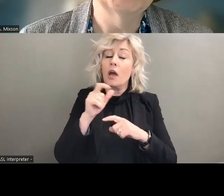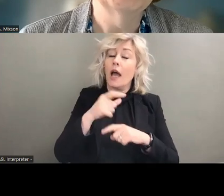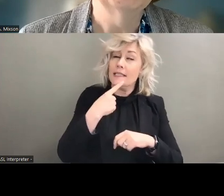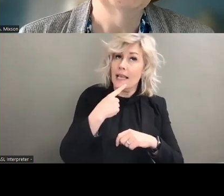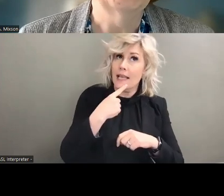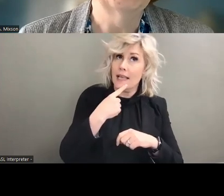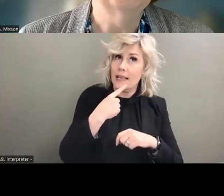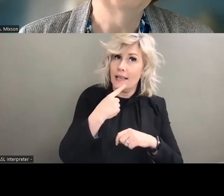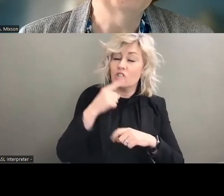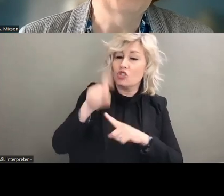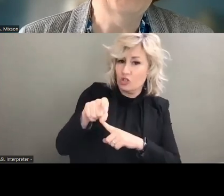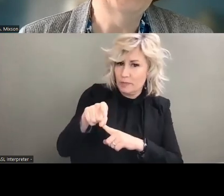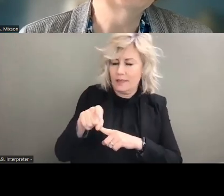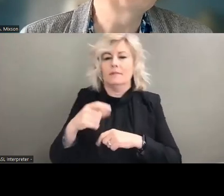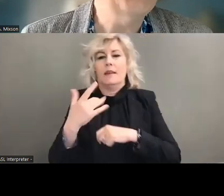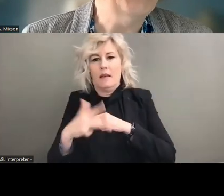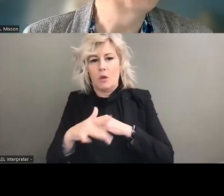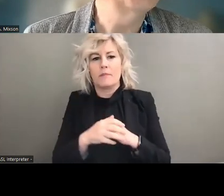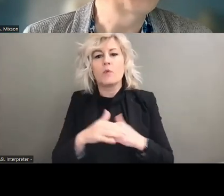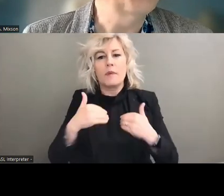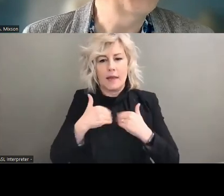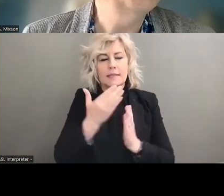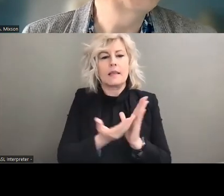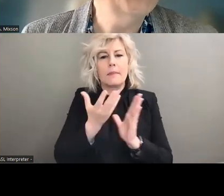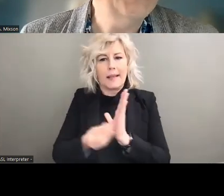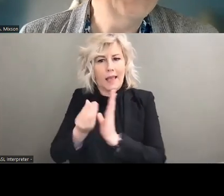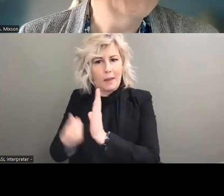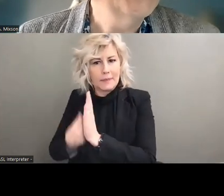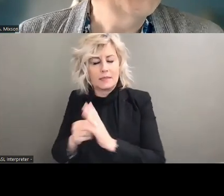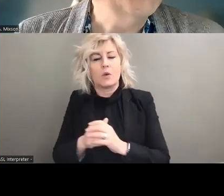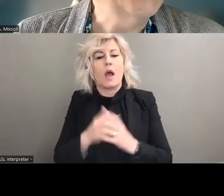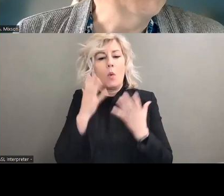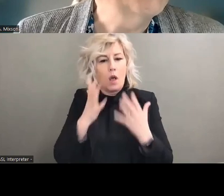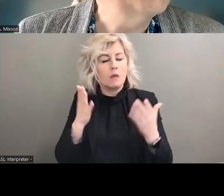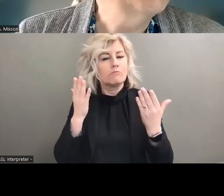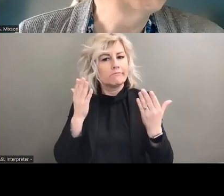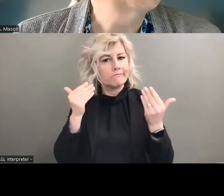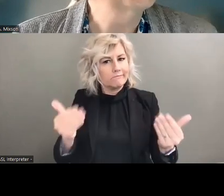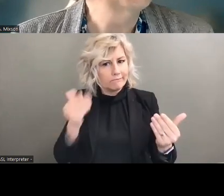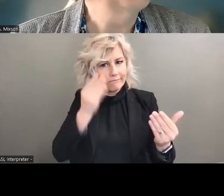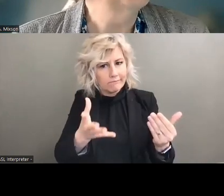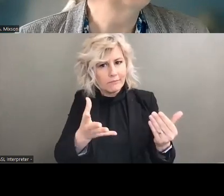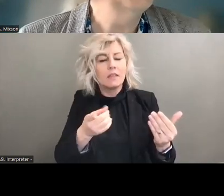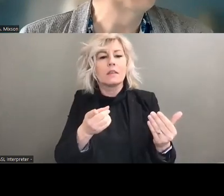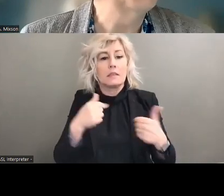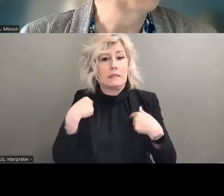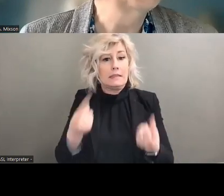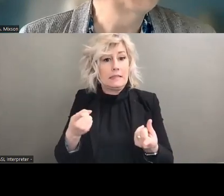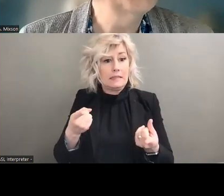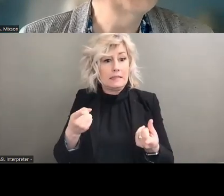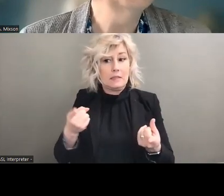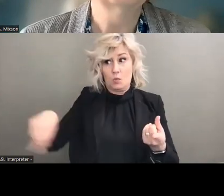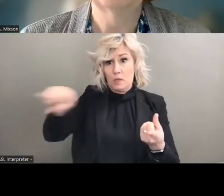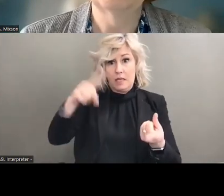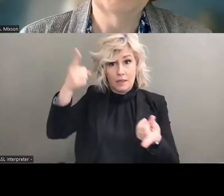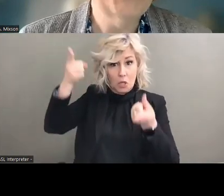available. We've had some gaps, so I'll go ahead and say, since this agreement was reached, there are